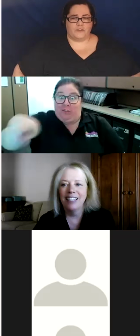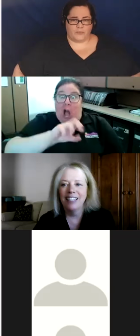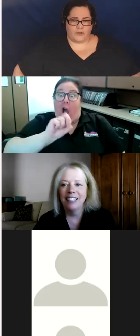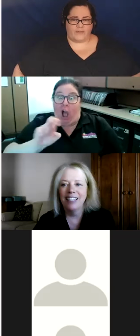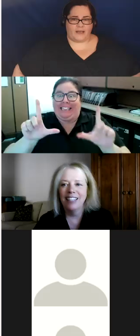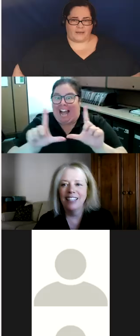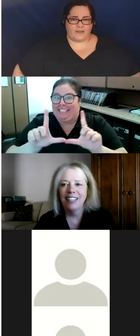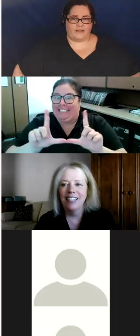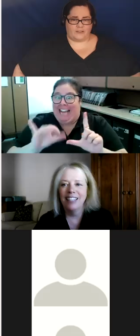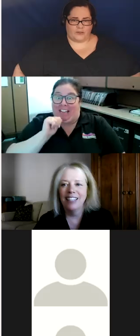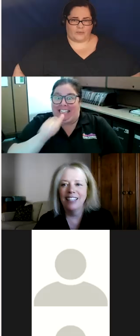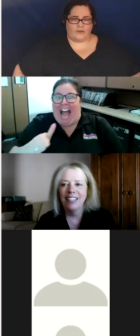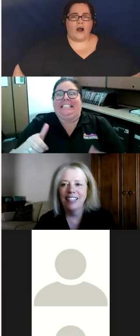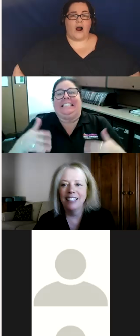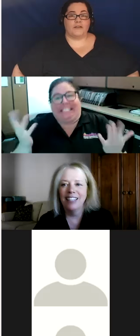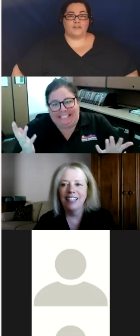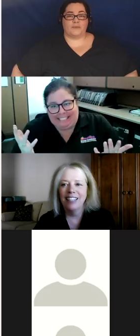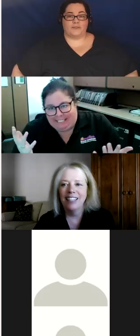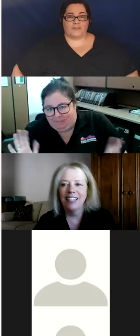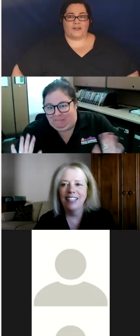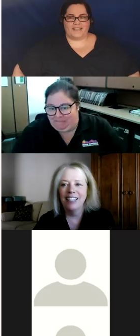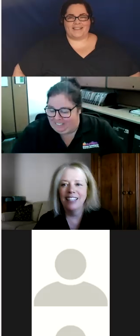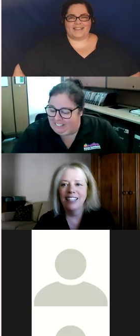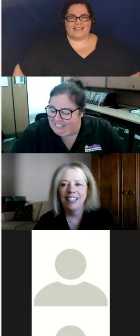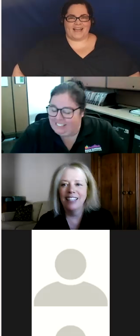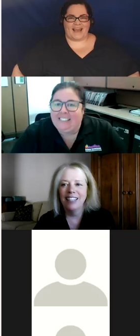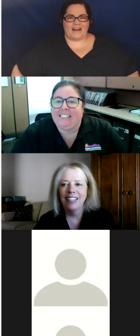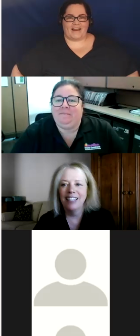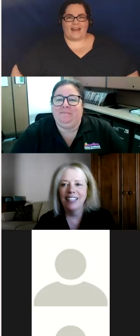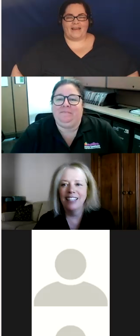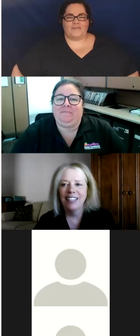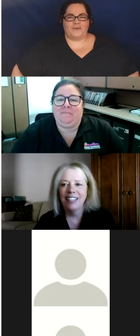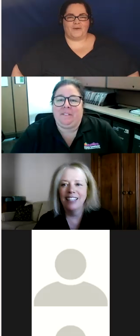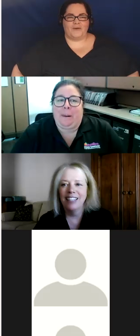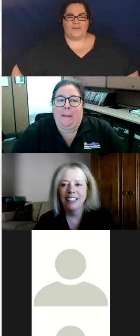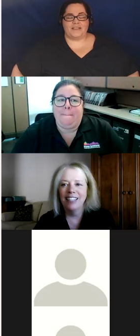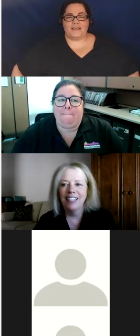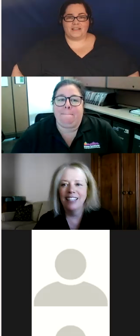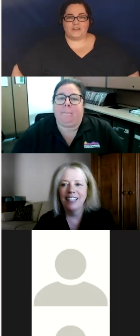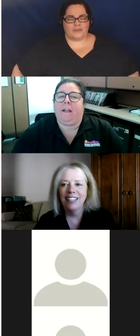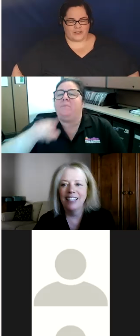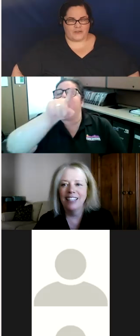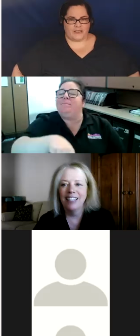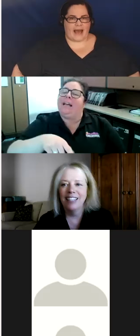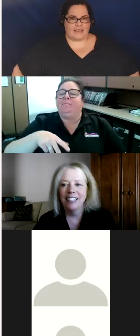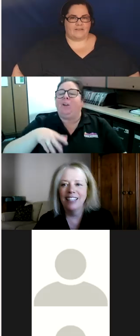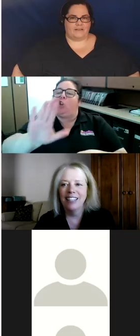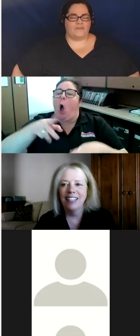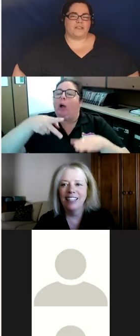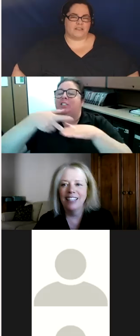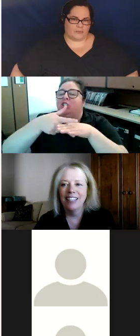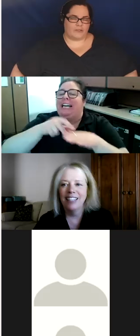of the interpreter and the names on the interpreter. Our interpreters are licensed today, and if you see the interpreters, you can